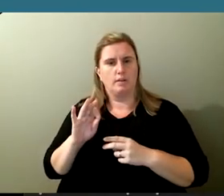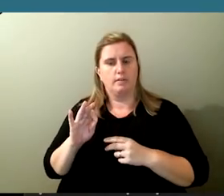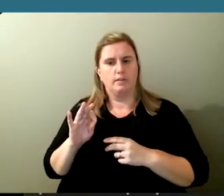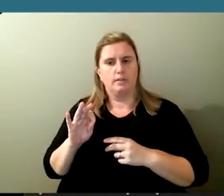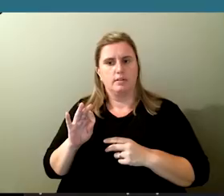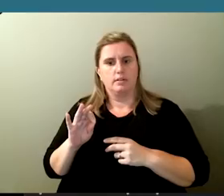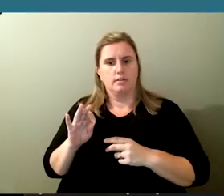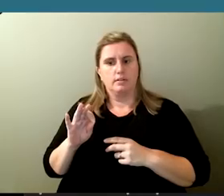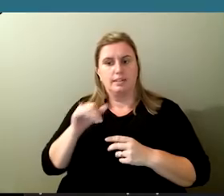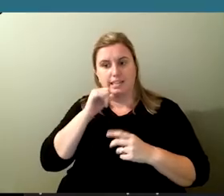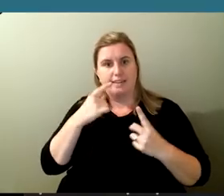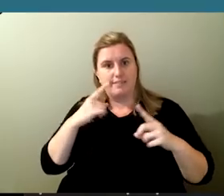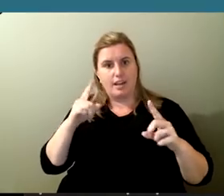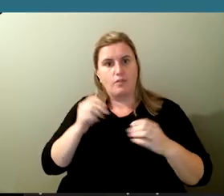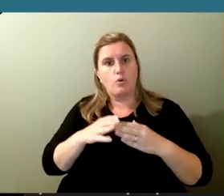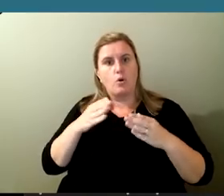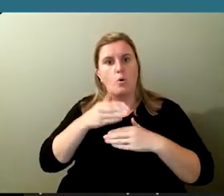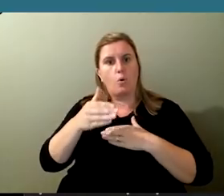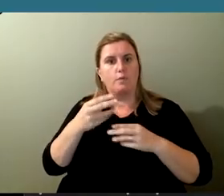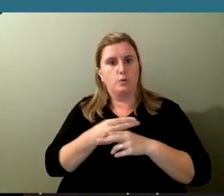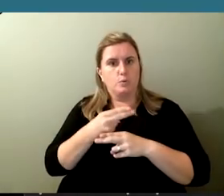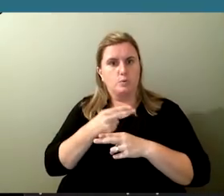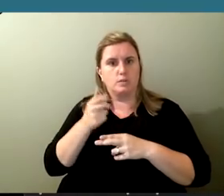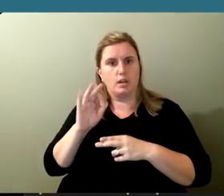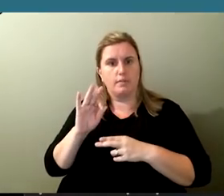the ineffective or the overuse of